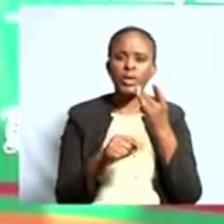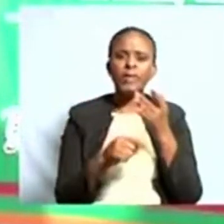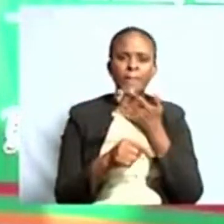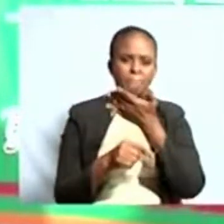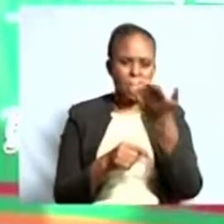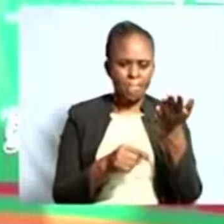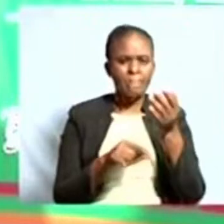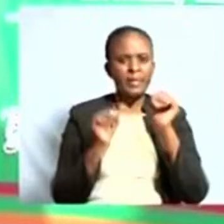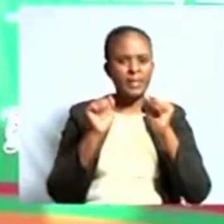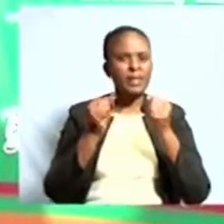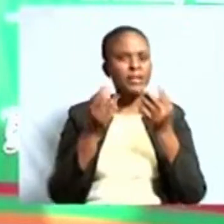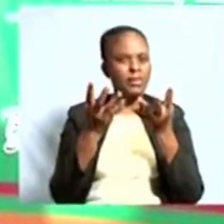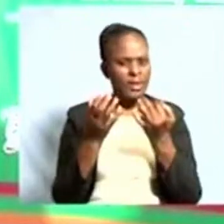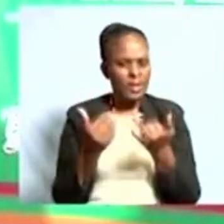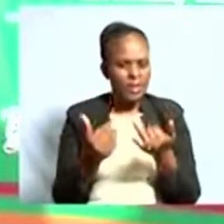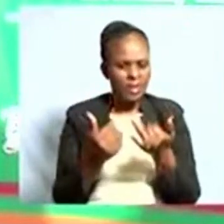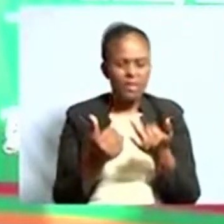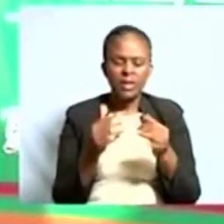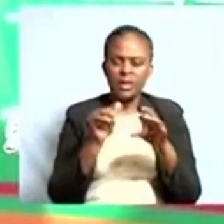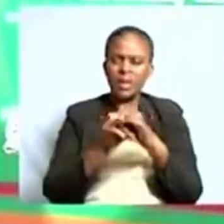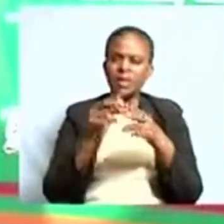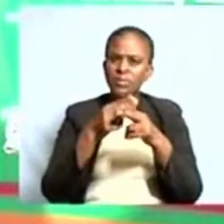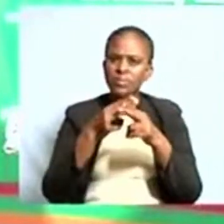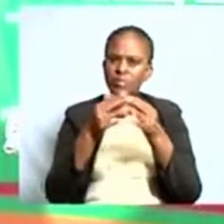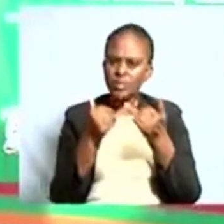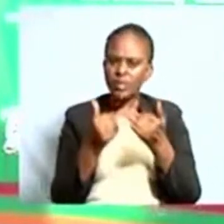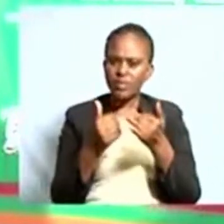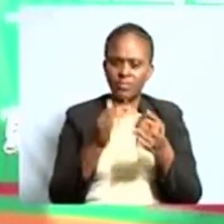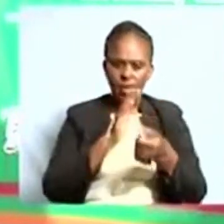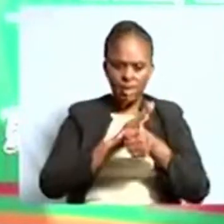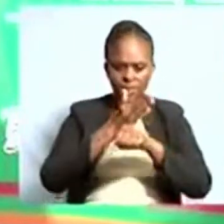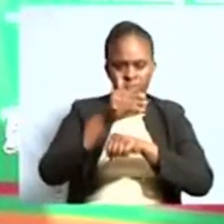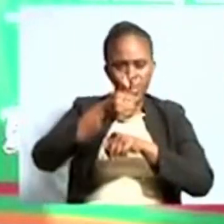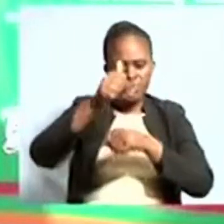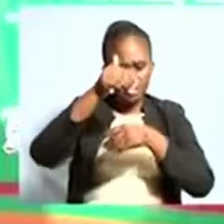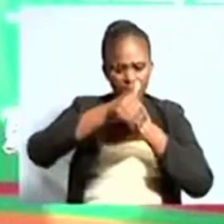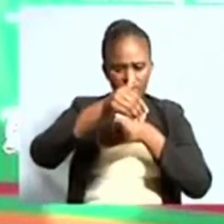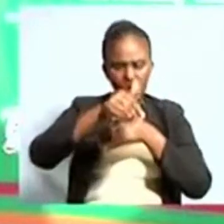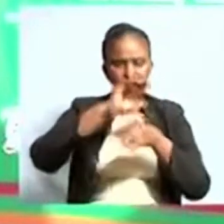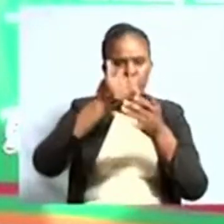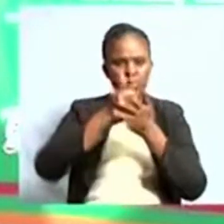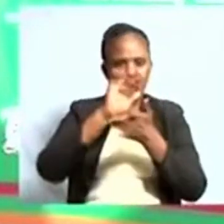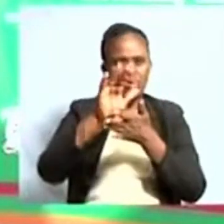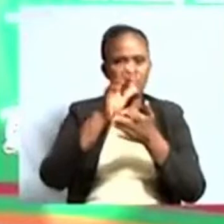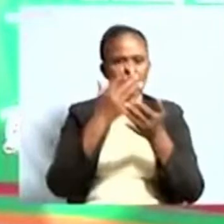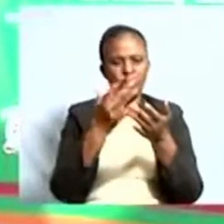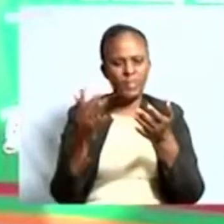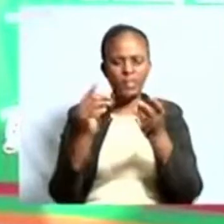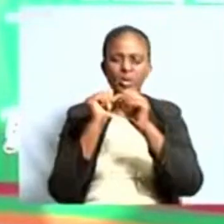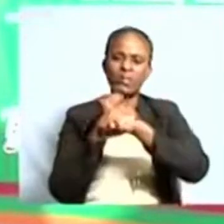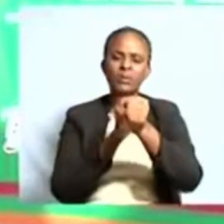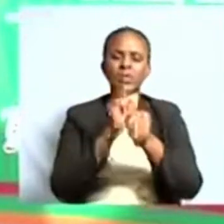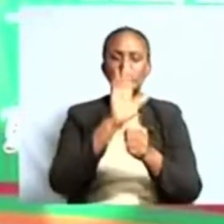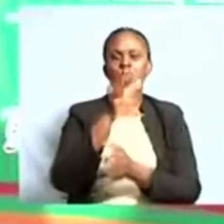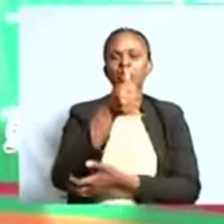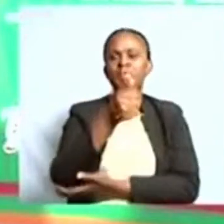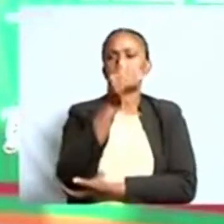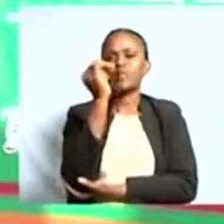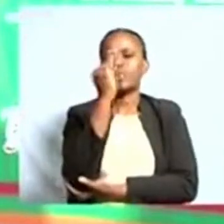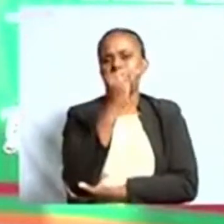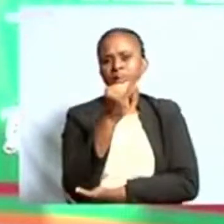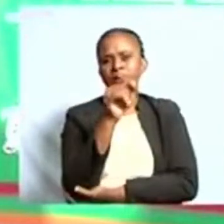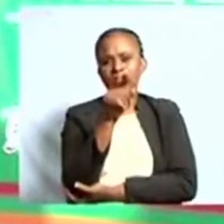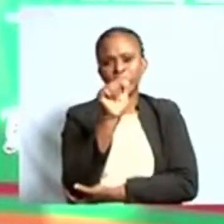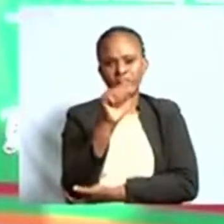would prefer. So in short, once you register your product, you are protecting your own design, and you can improve